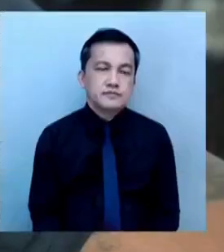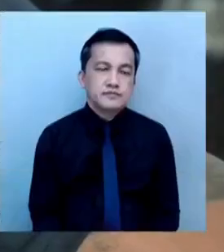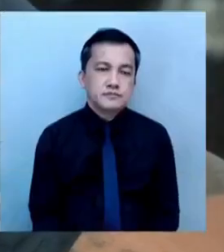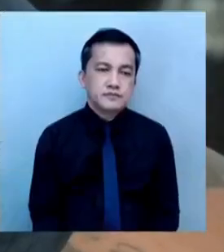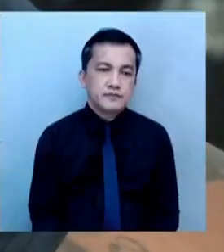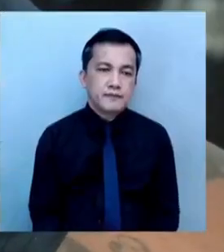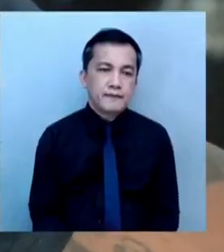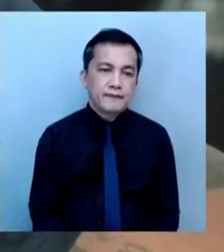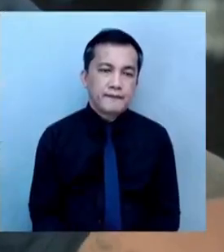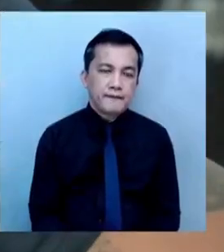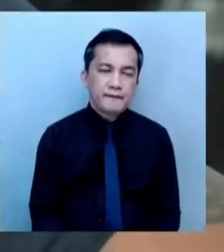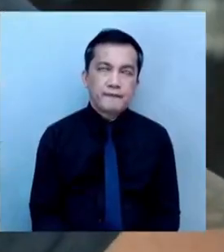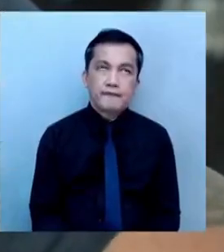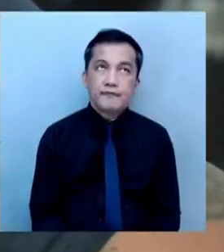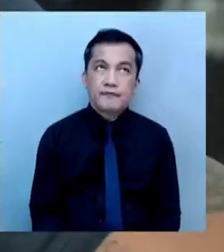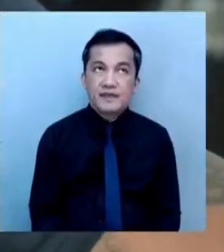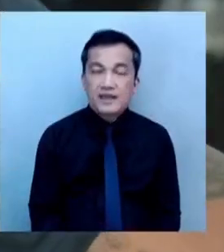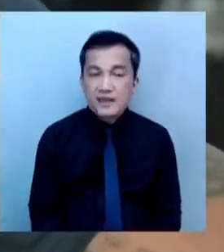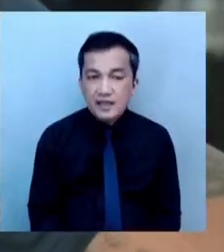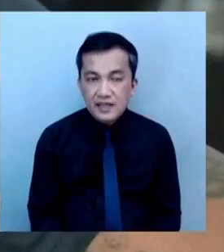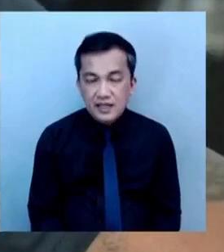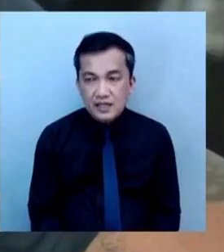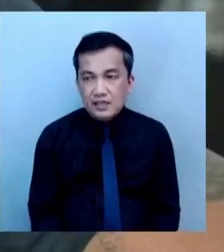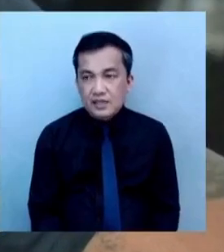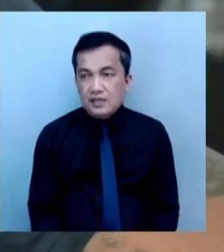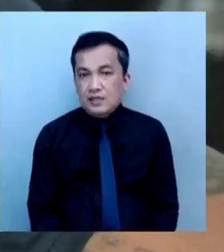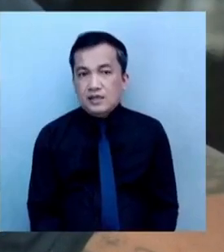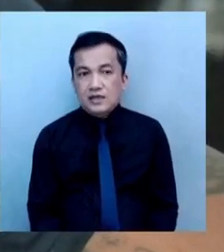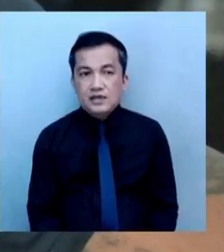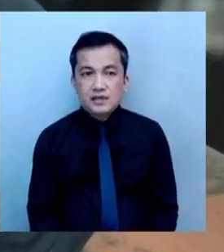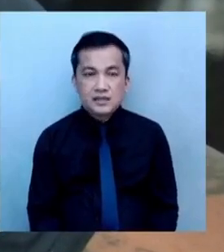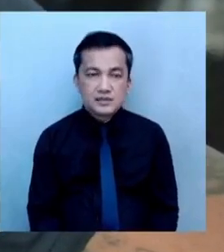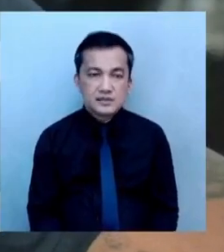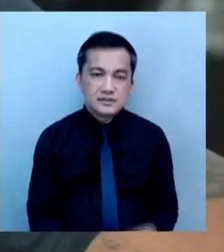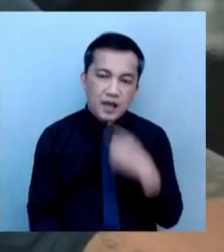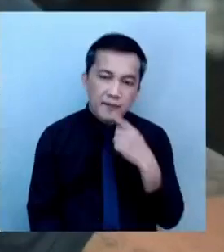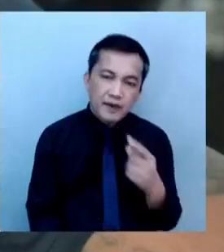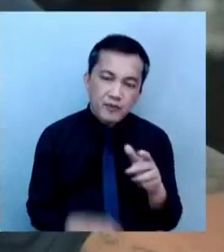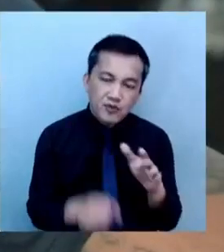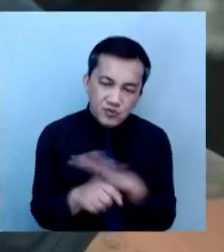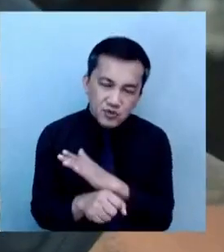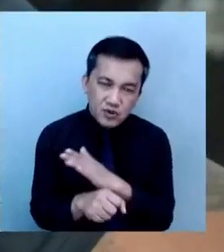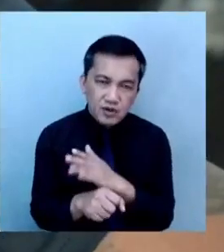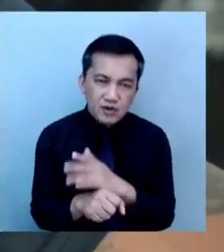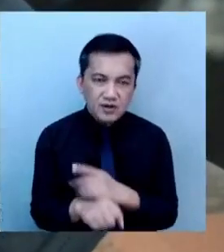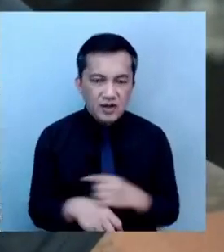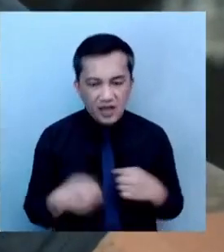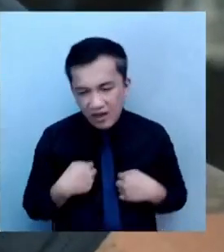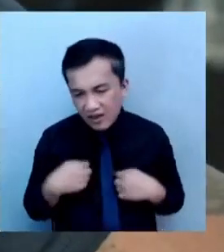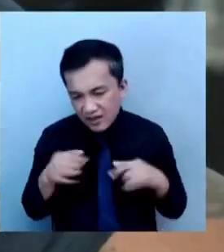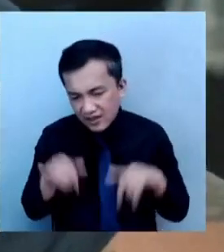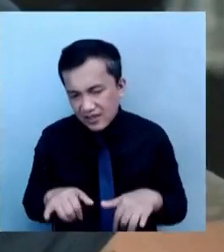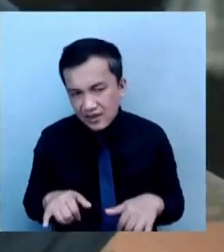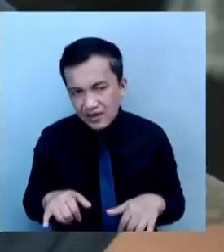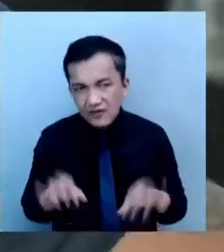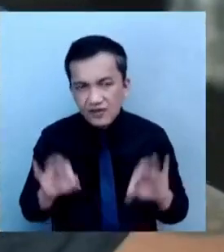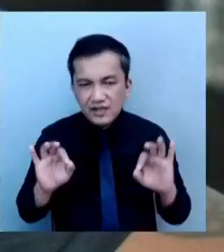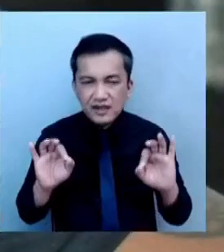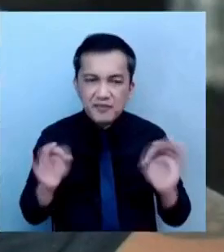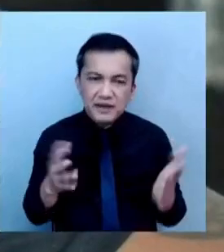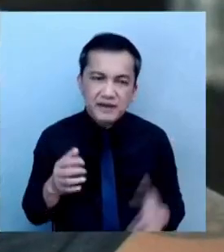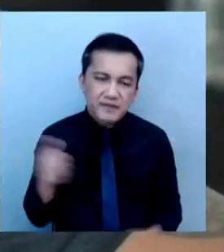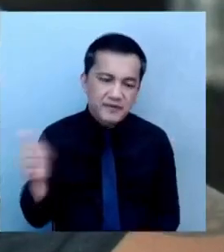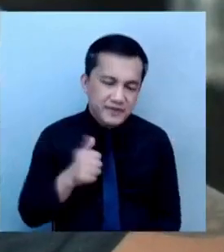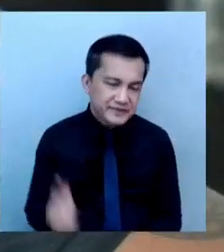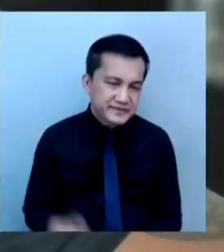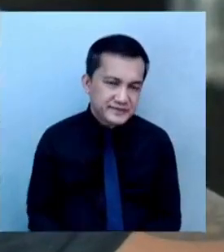Sabi daw nila na wala daw ako ng bakante, ano daw sa 27. Kasi dito lang ako, kaya wala ako pag-uwian dito sa